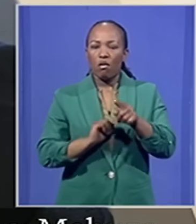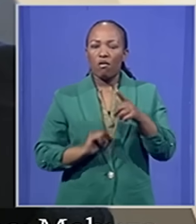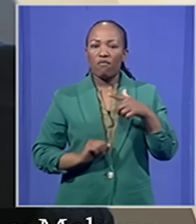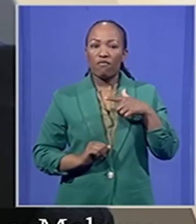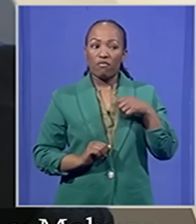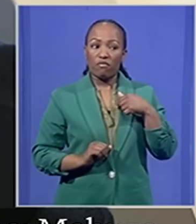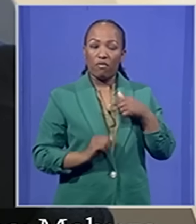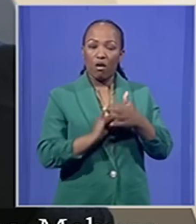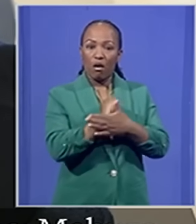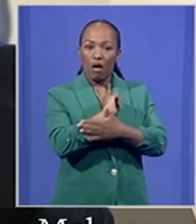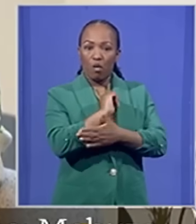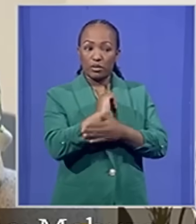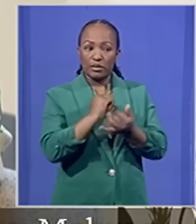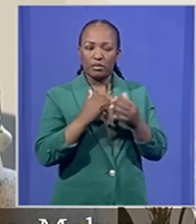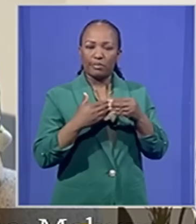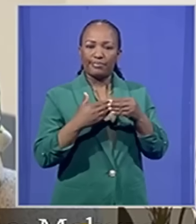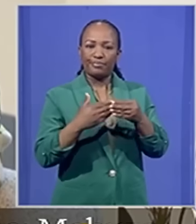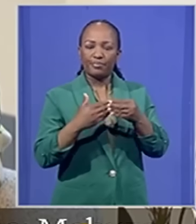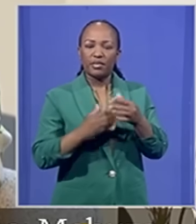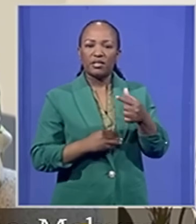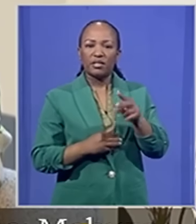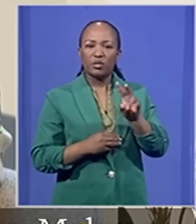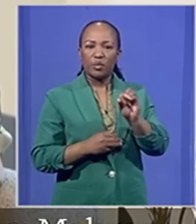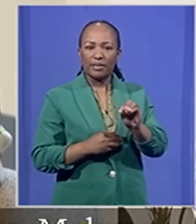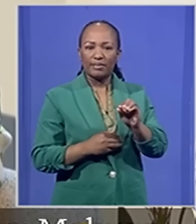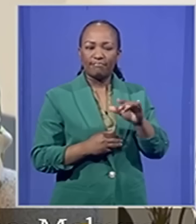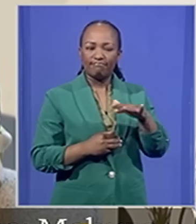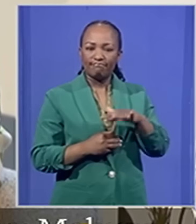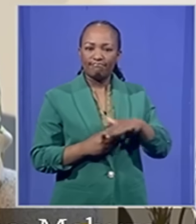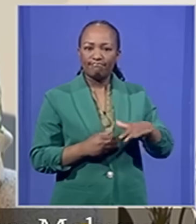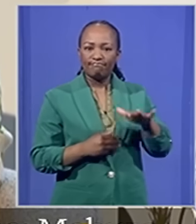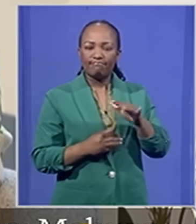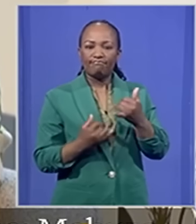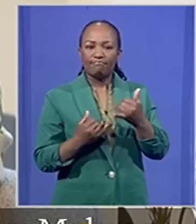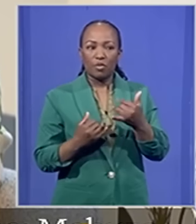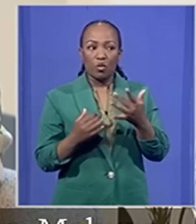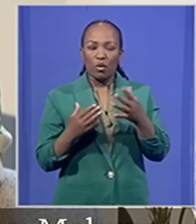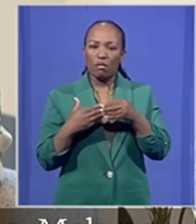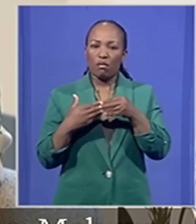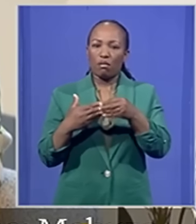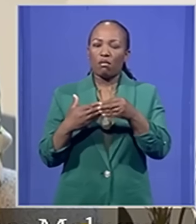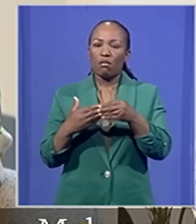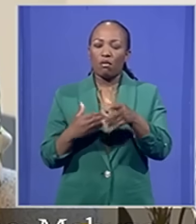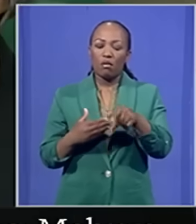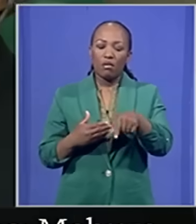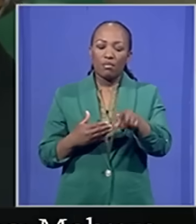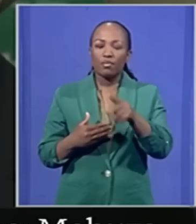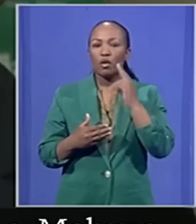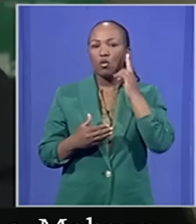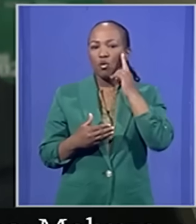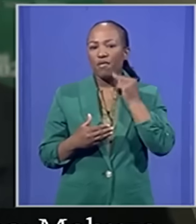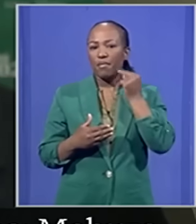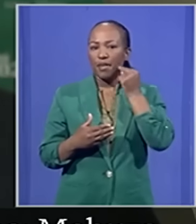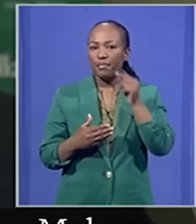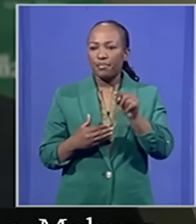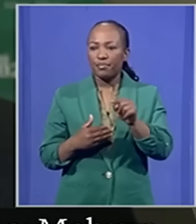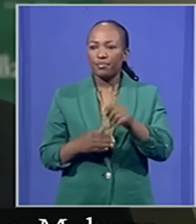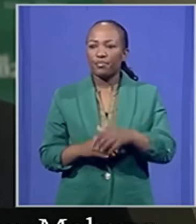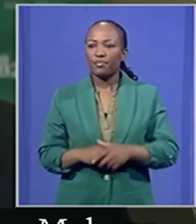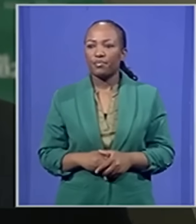G20. Se ke karolo ya kopanokgolo ya G20 e tshwarelwang mo Nogae ka Ngwanatsele. The issue of